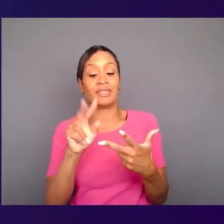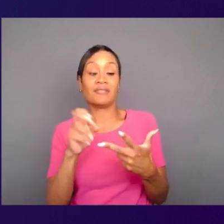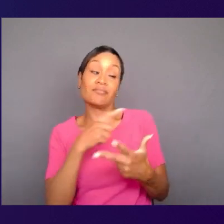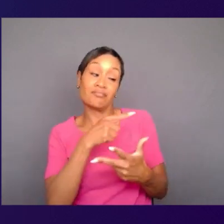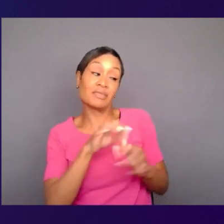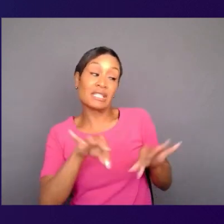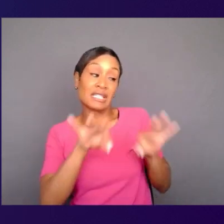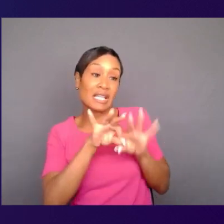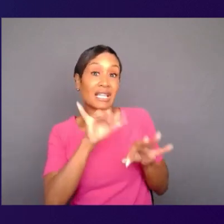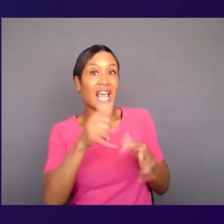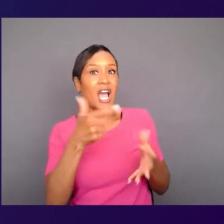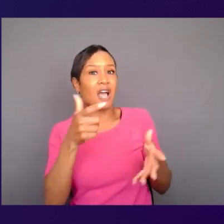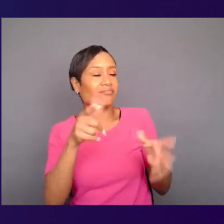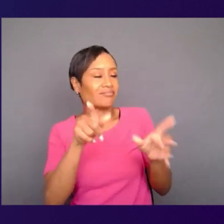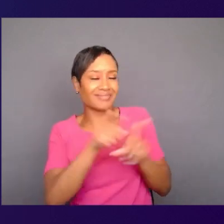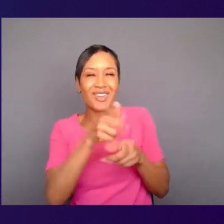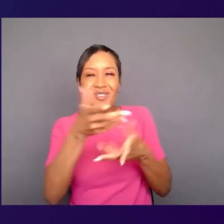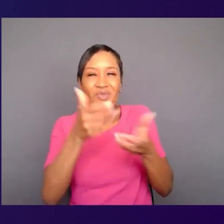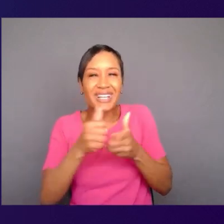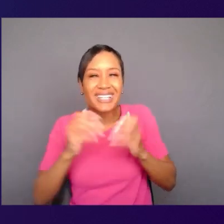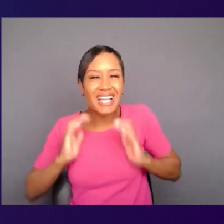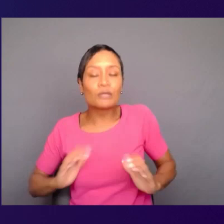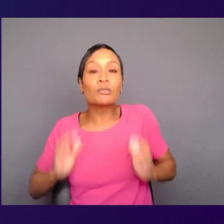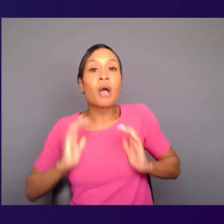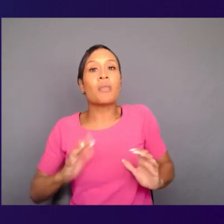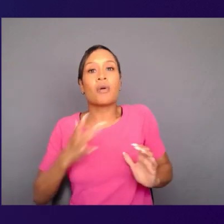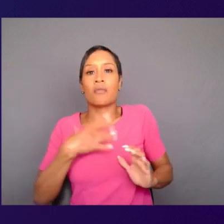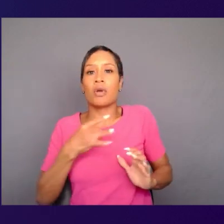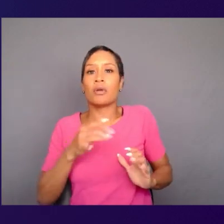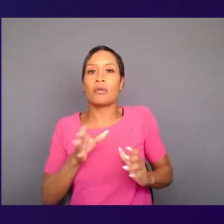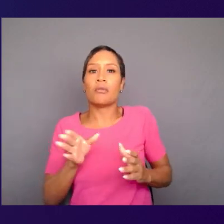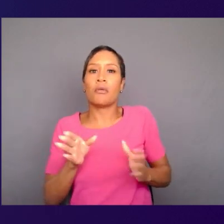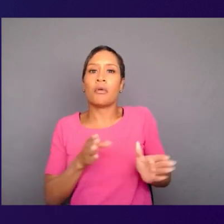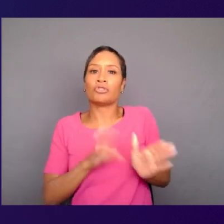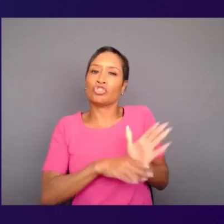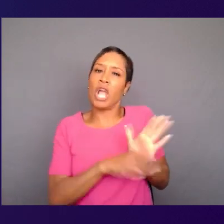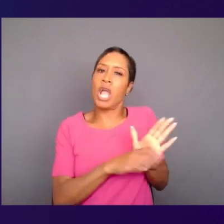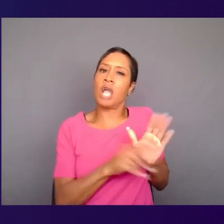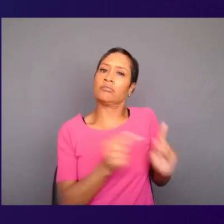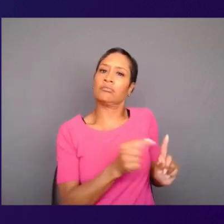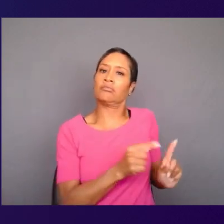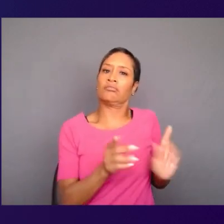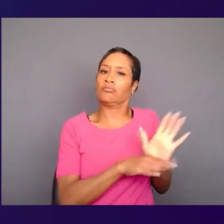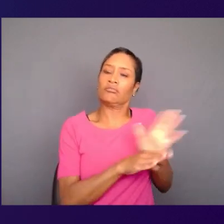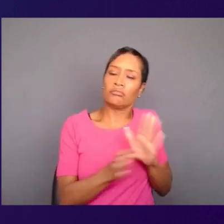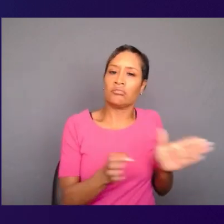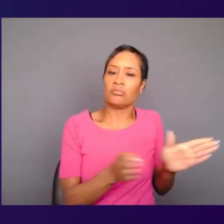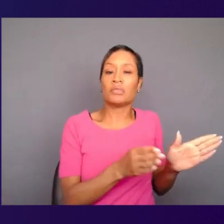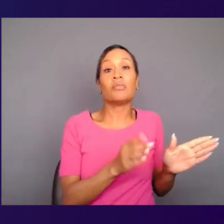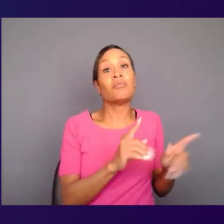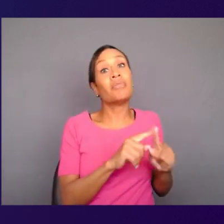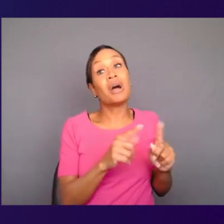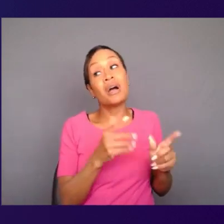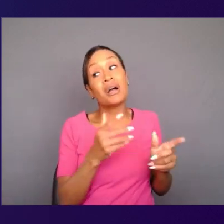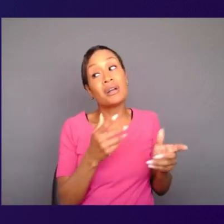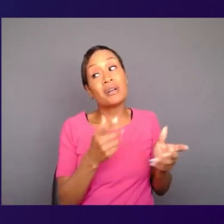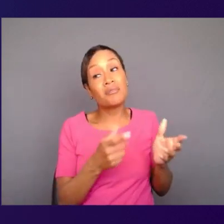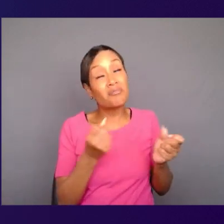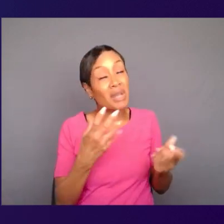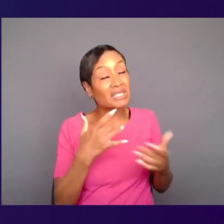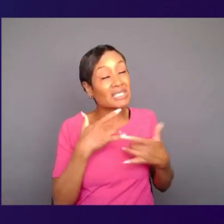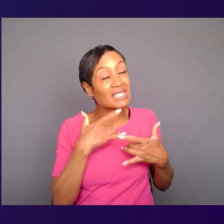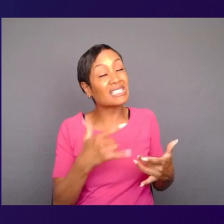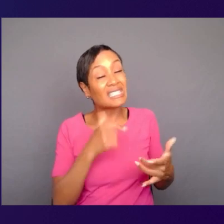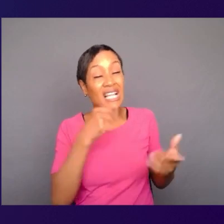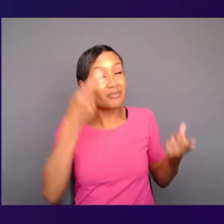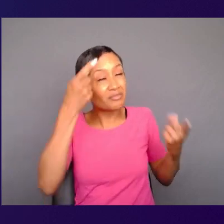talking to customers, that their instinct is always to just go maybe into the cheapest storage class. But in a lot of cases, that doesn't make sense, and it will actually cost more in the